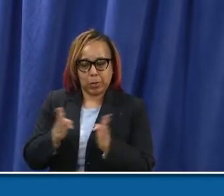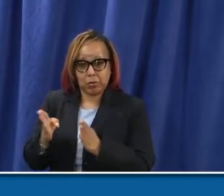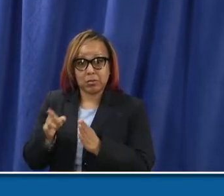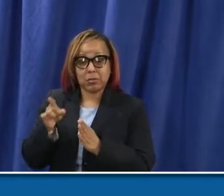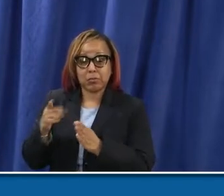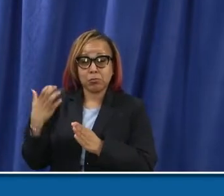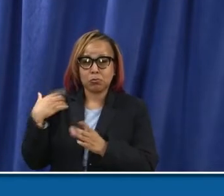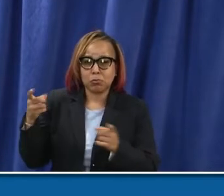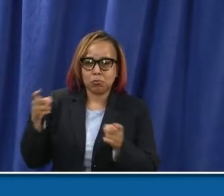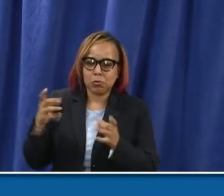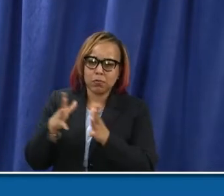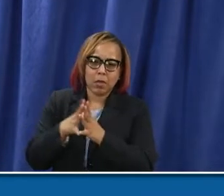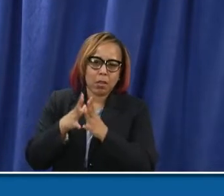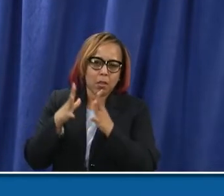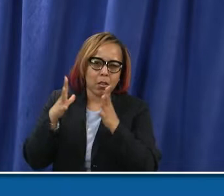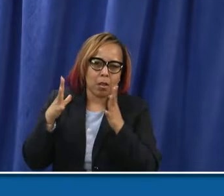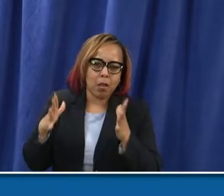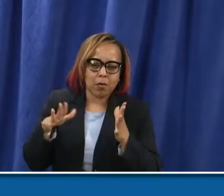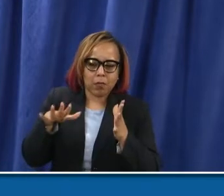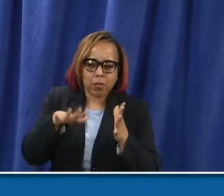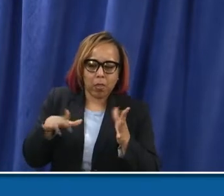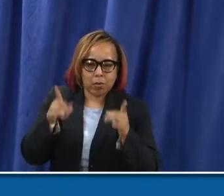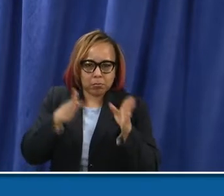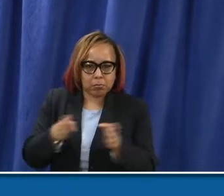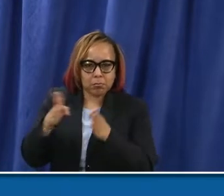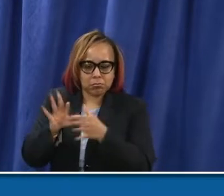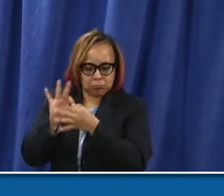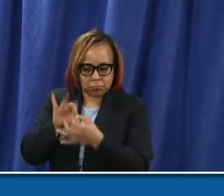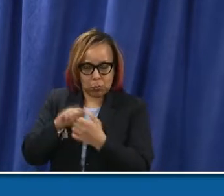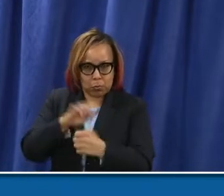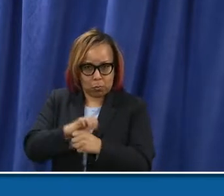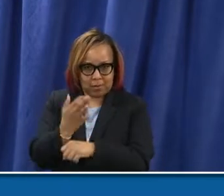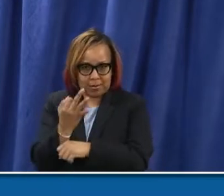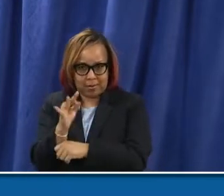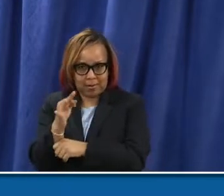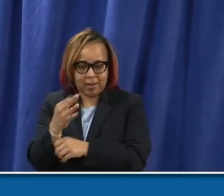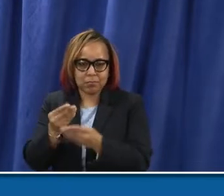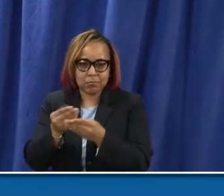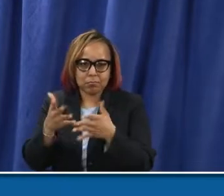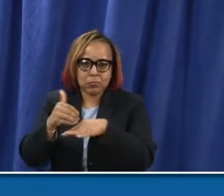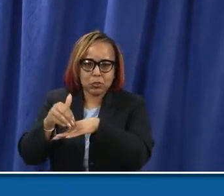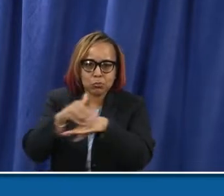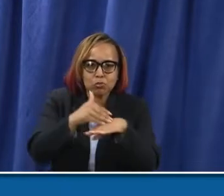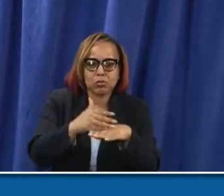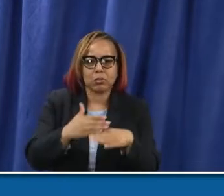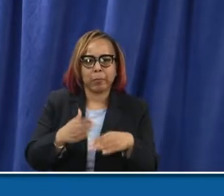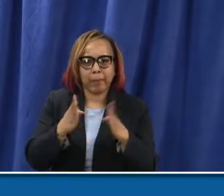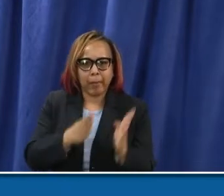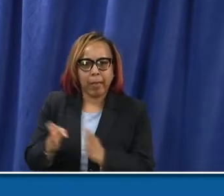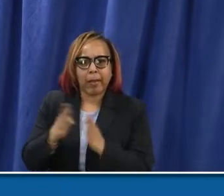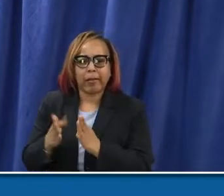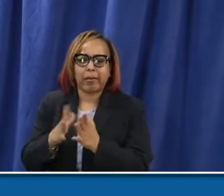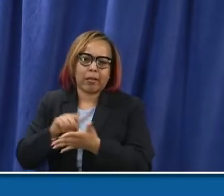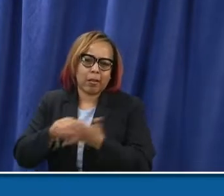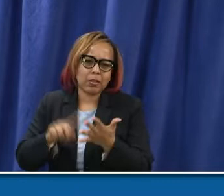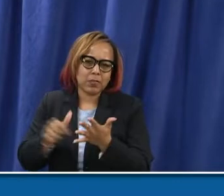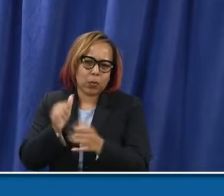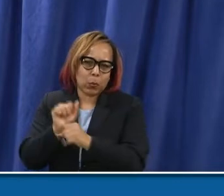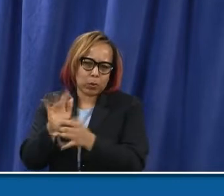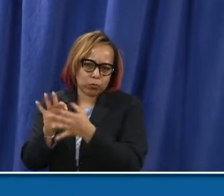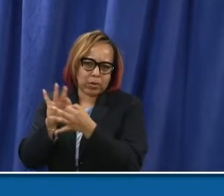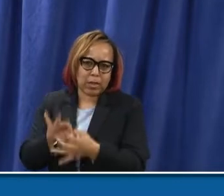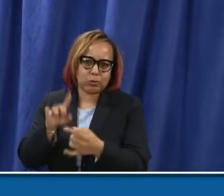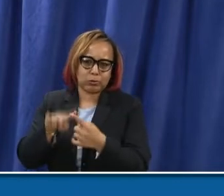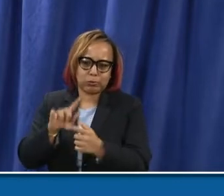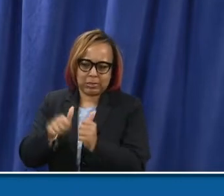been in charge of a lot of the logistics of COVID-19 distribution and planning and lots of other work related to